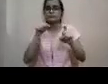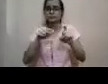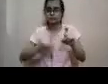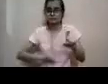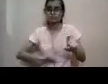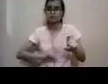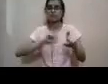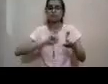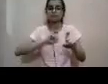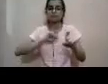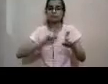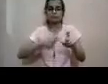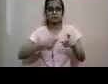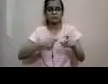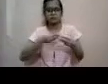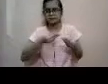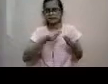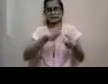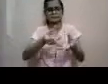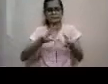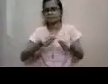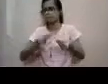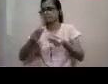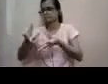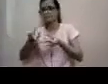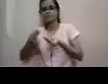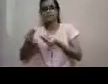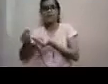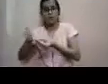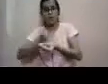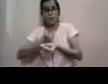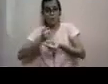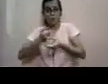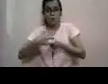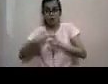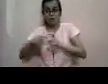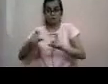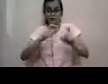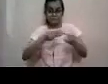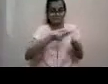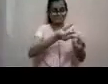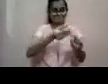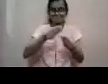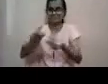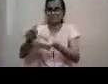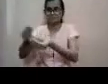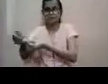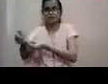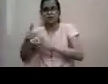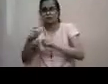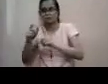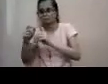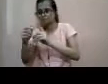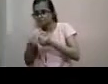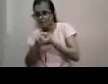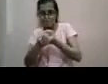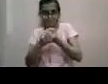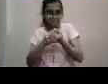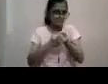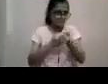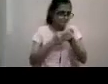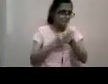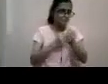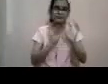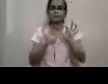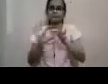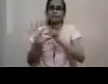we give to those whose dignity we respect. In fact, if care is to be care, this sort